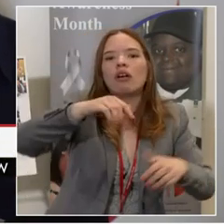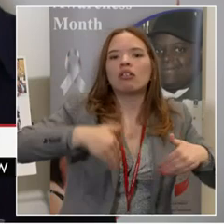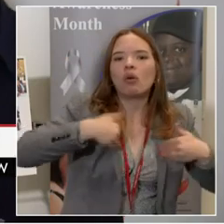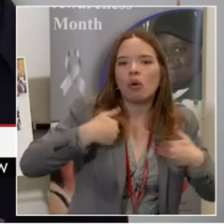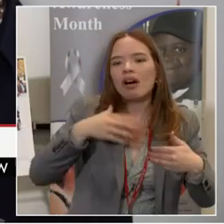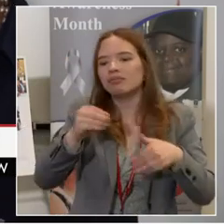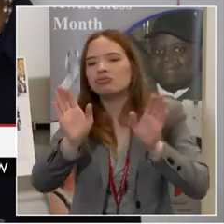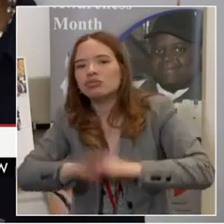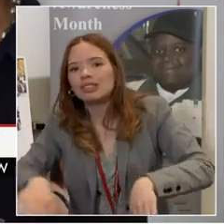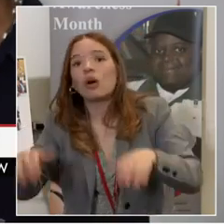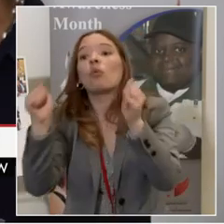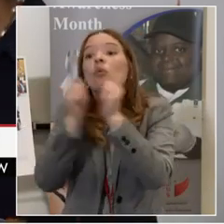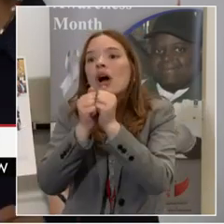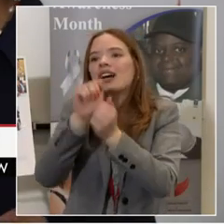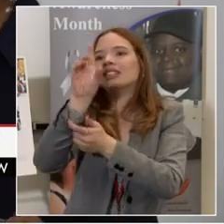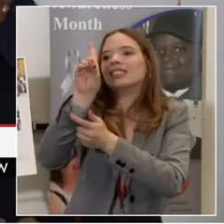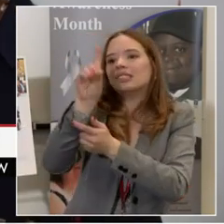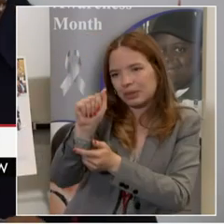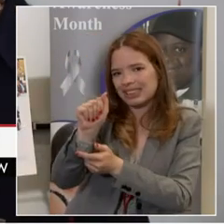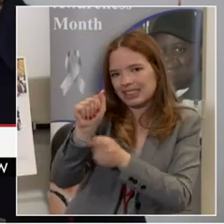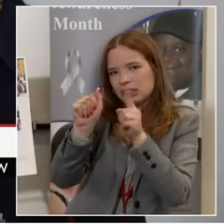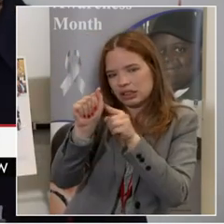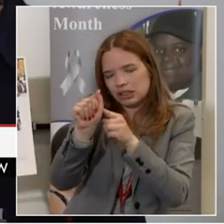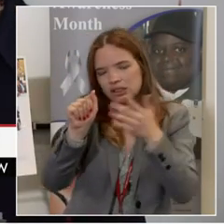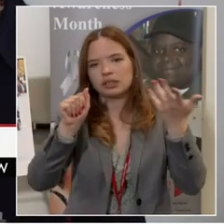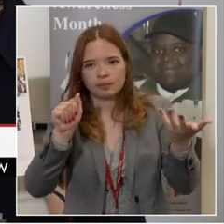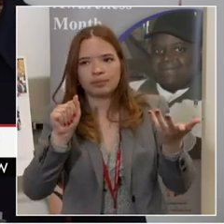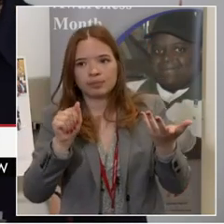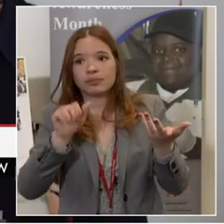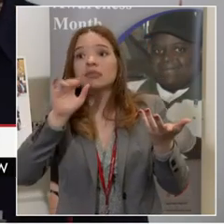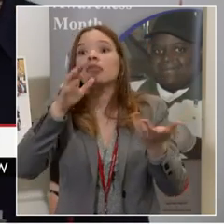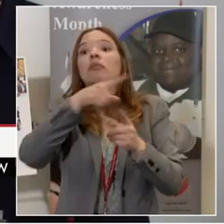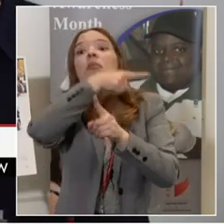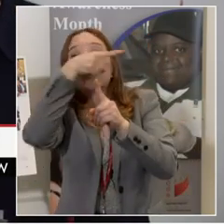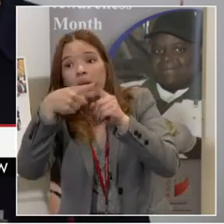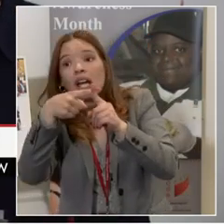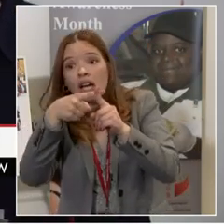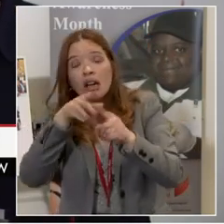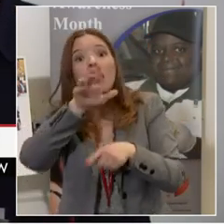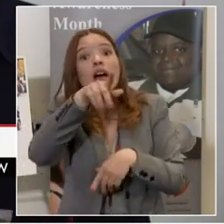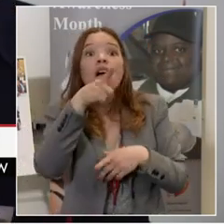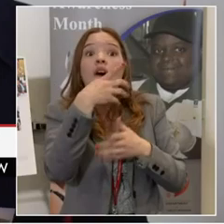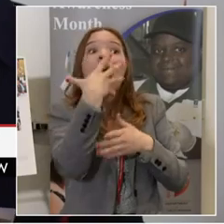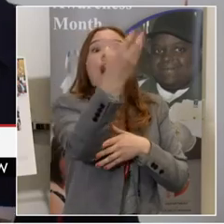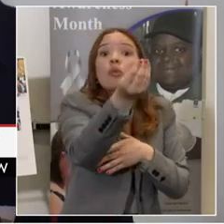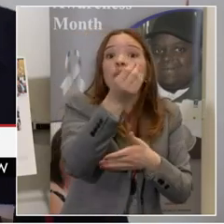out-of-school time opportunities for students with special needs.